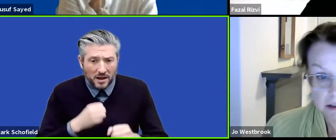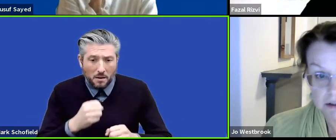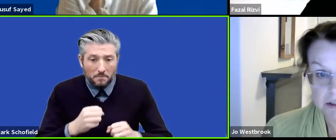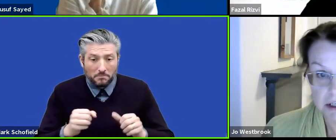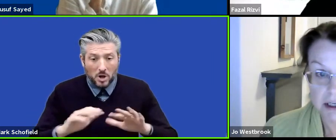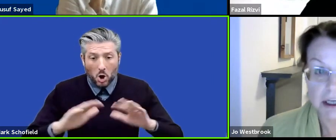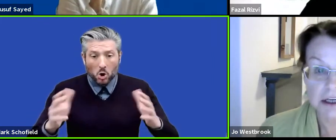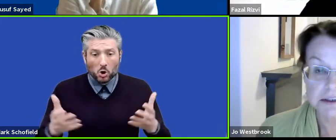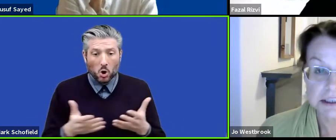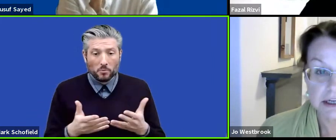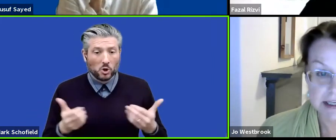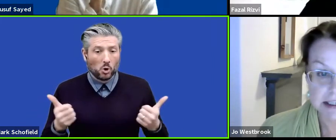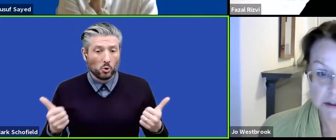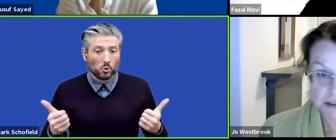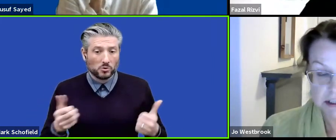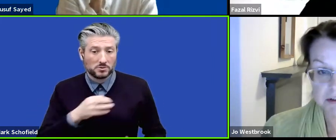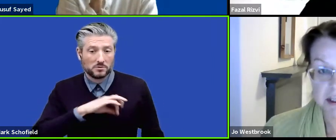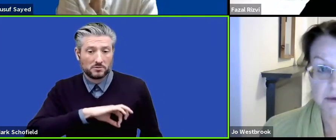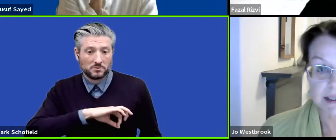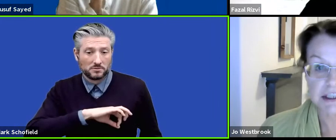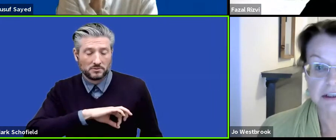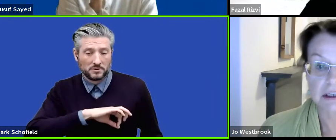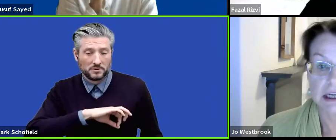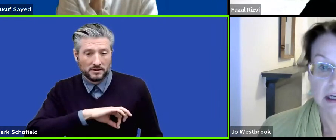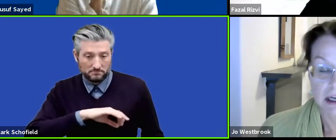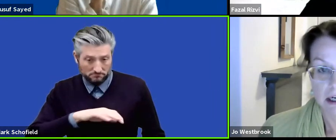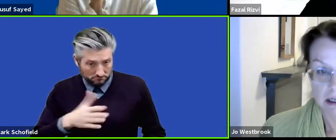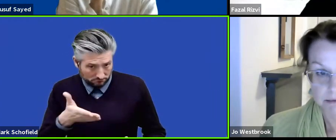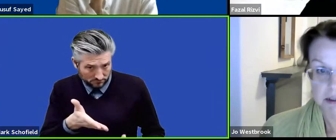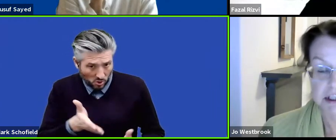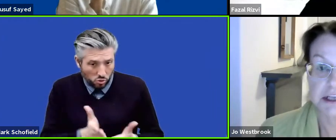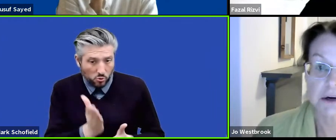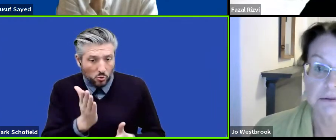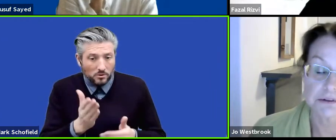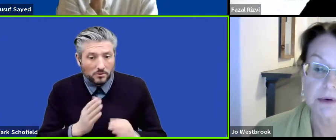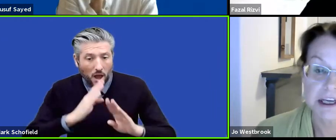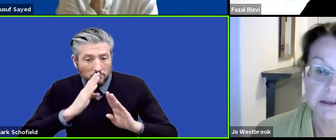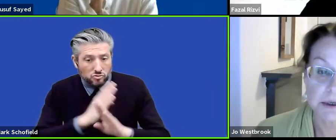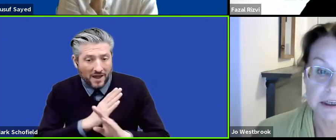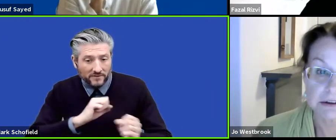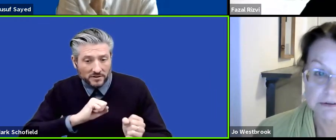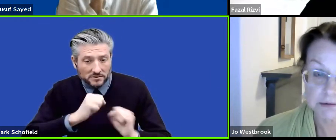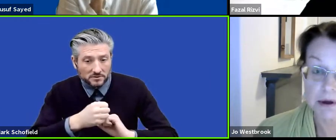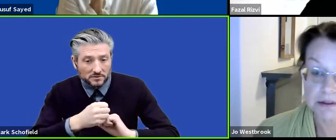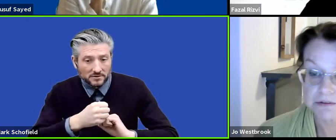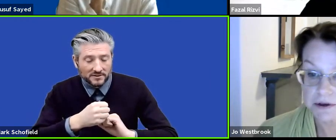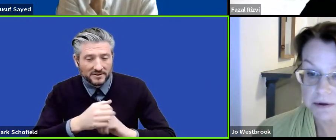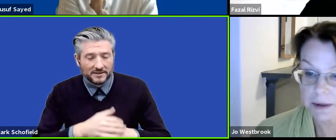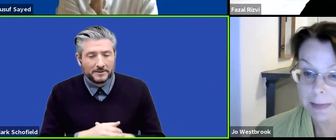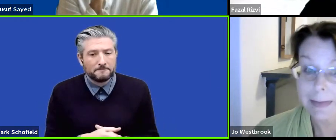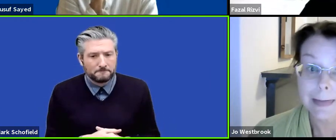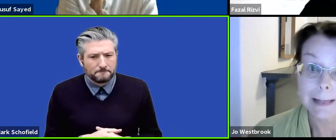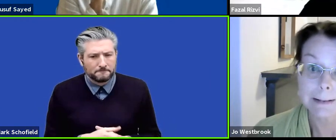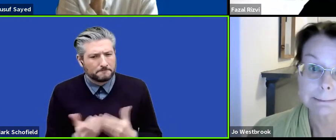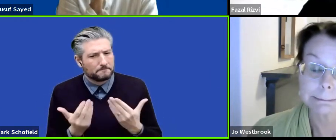way? That's a good starting question. Continue on from where you were for both of